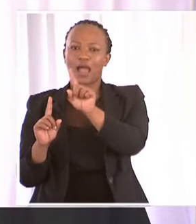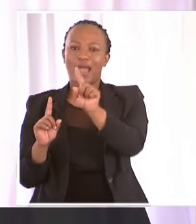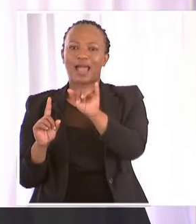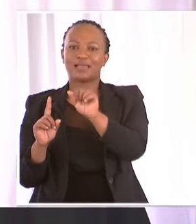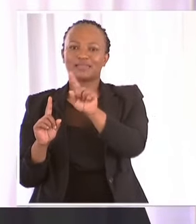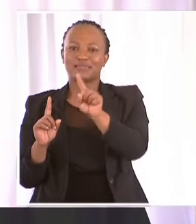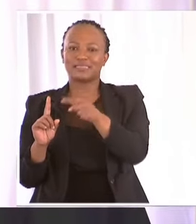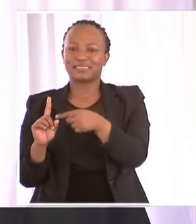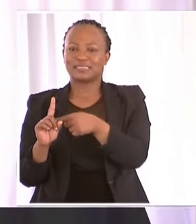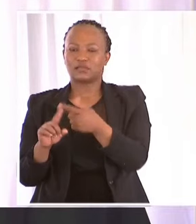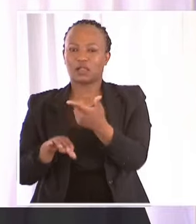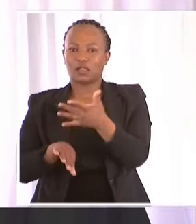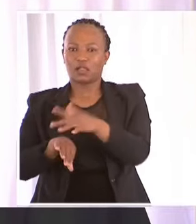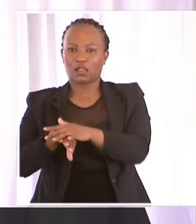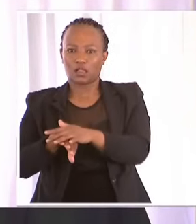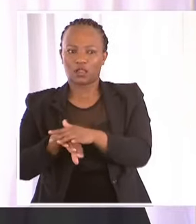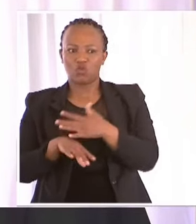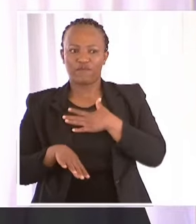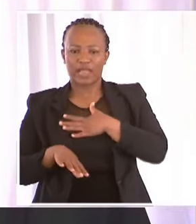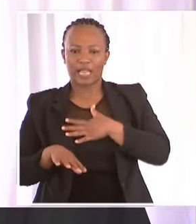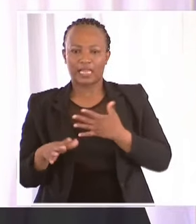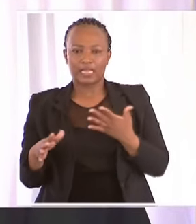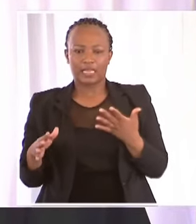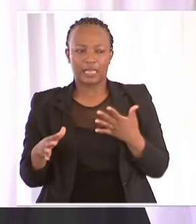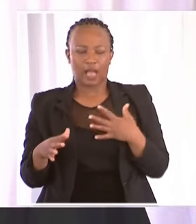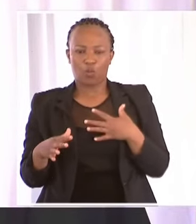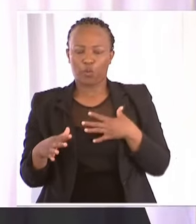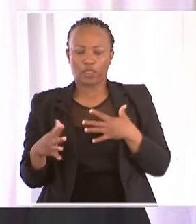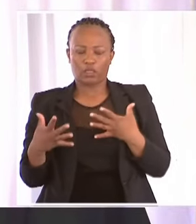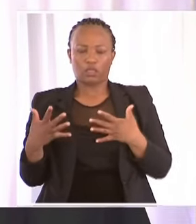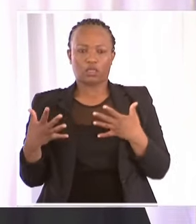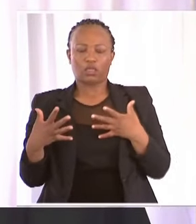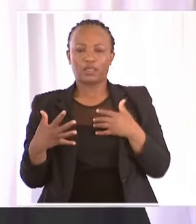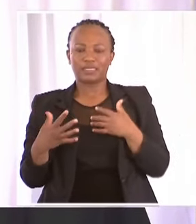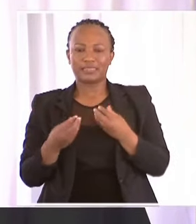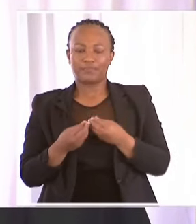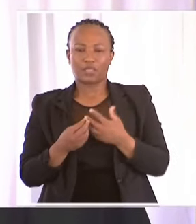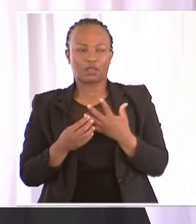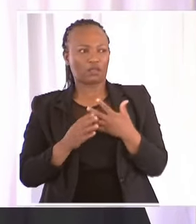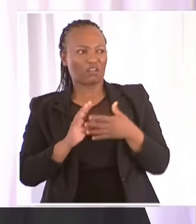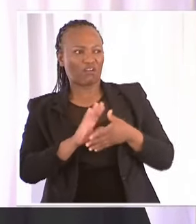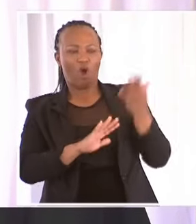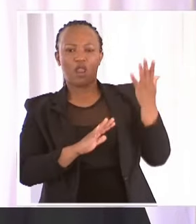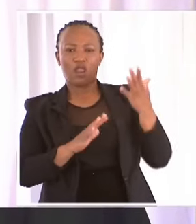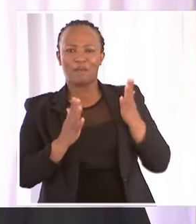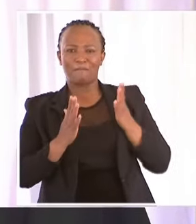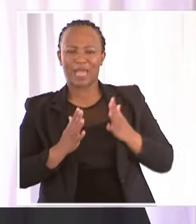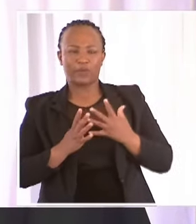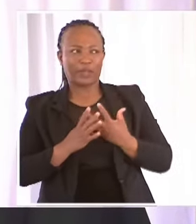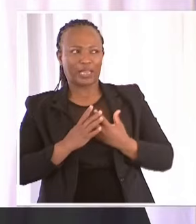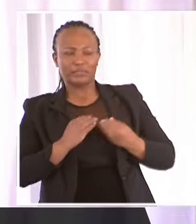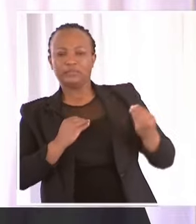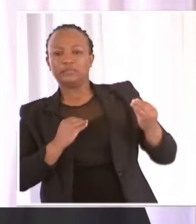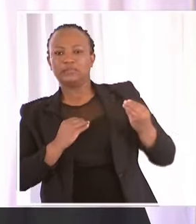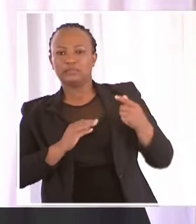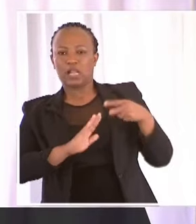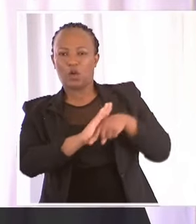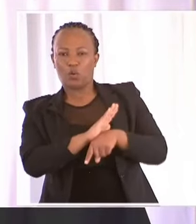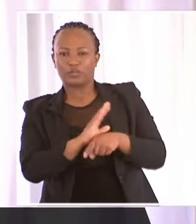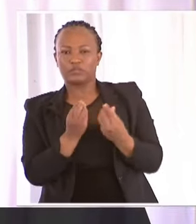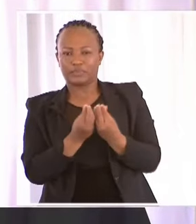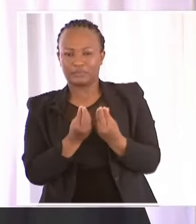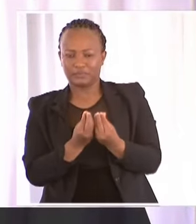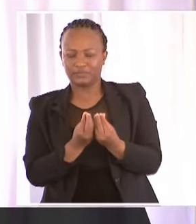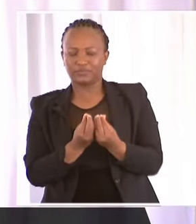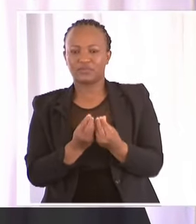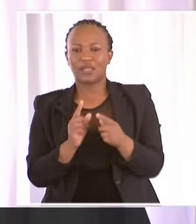like a part of us has gone with them. And yet, such is the